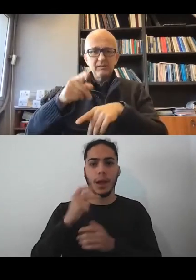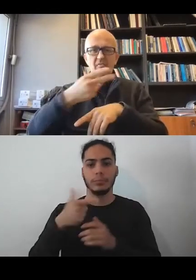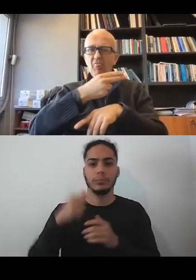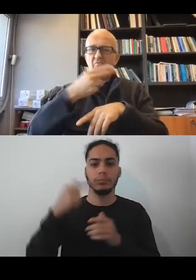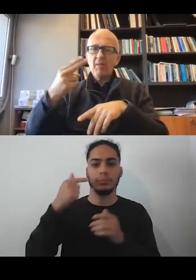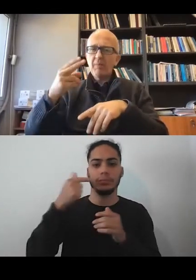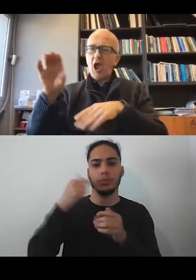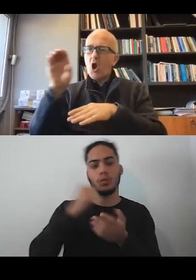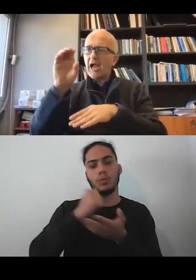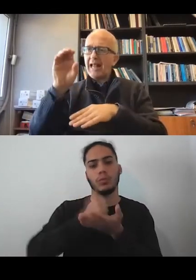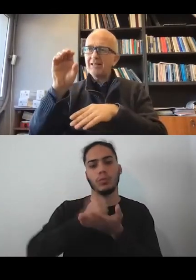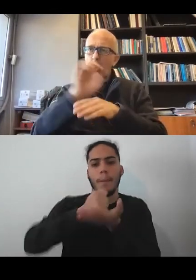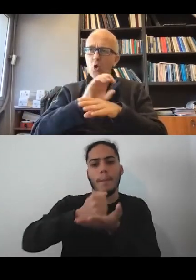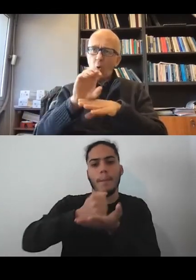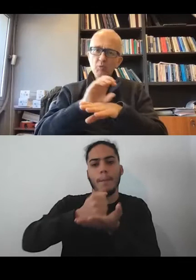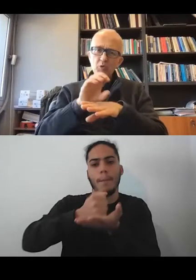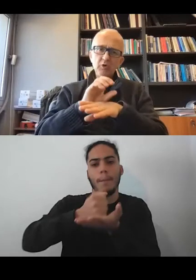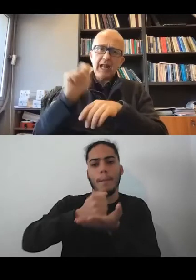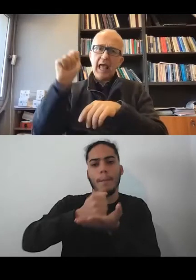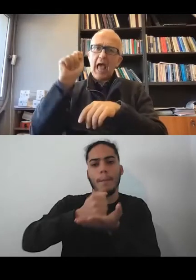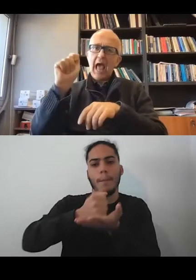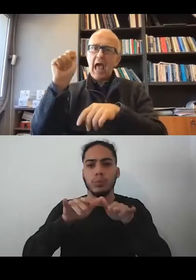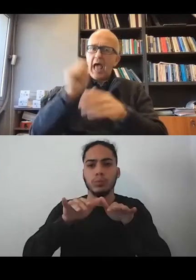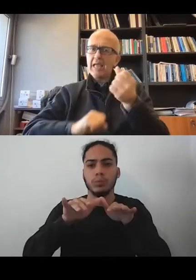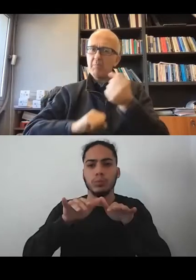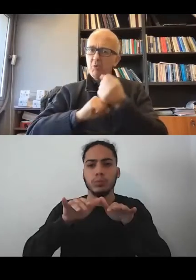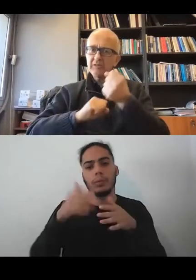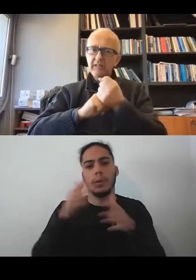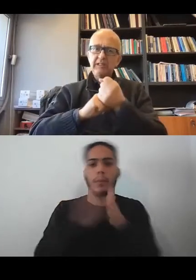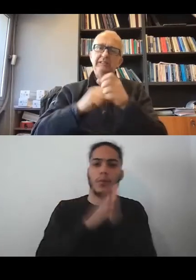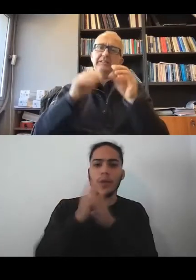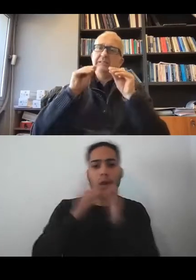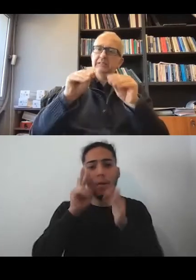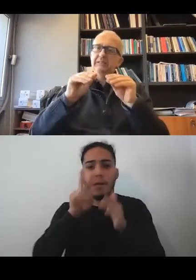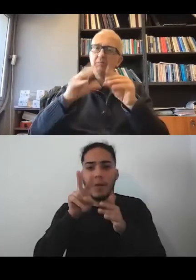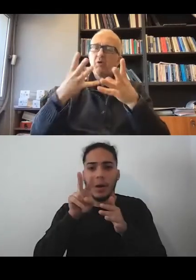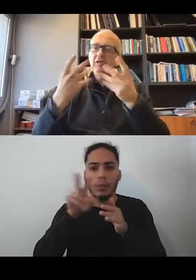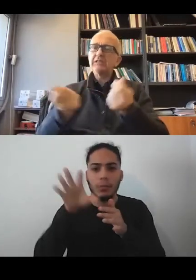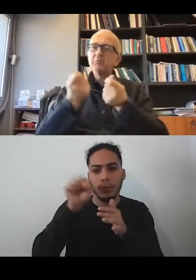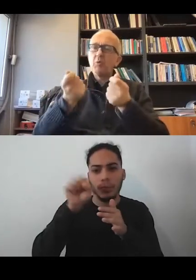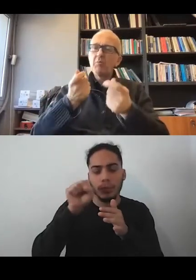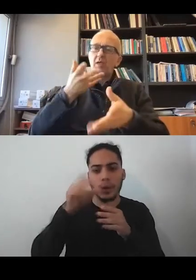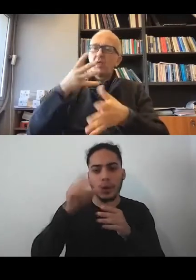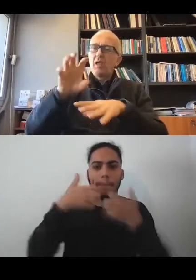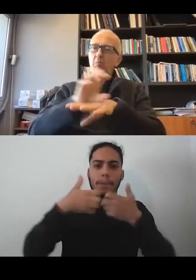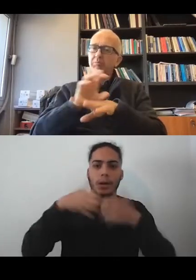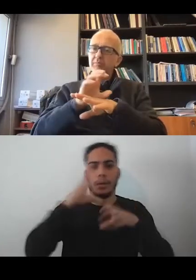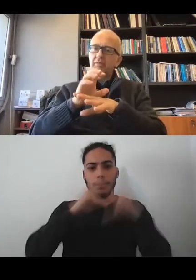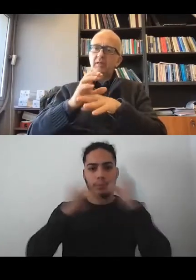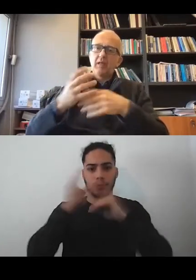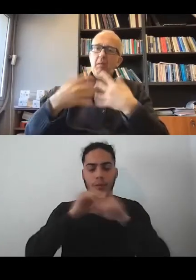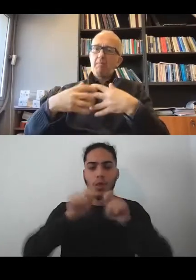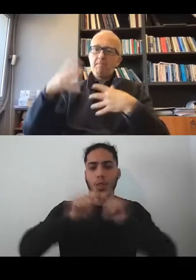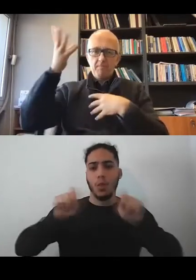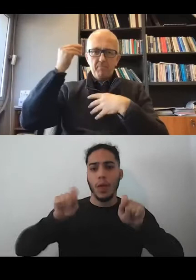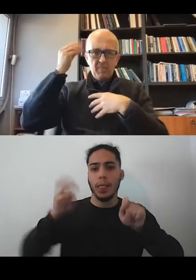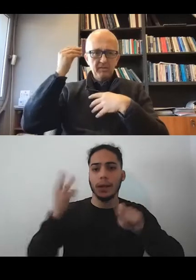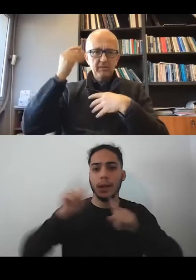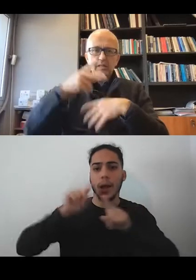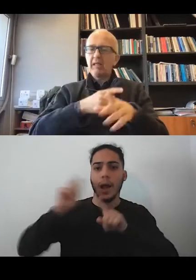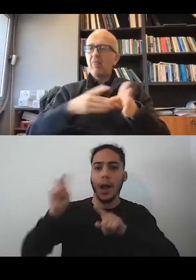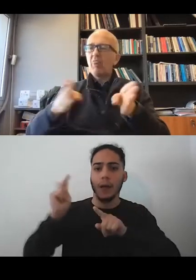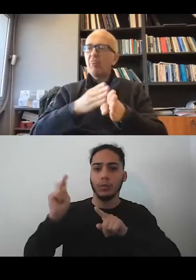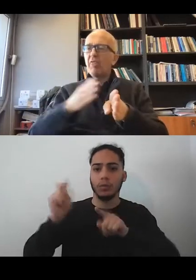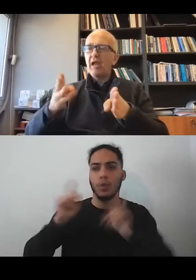Sign Language using computer vision and machine learning. It has a duration of 3 years. It started in